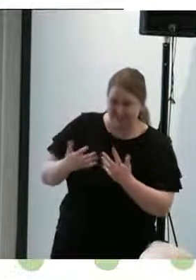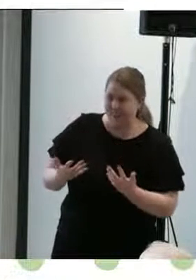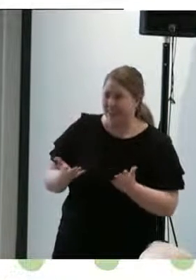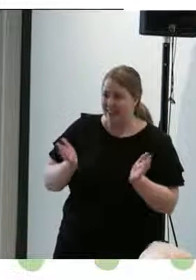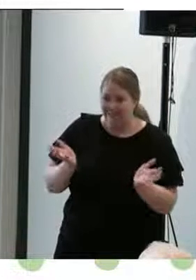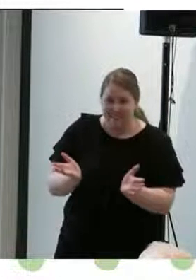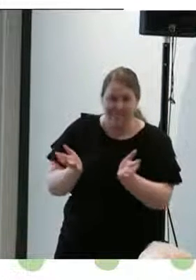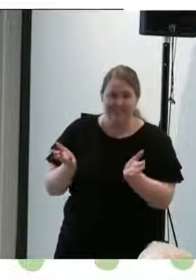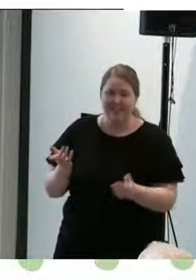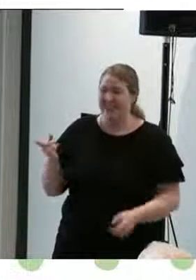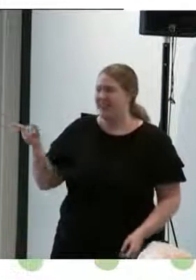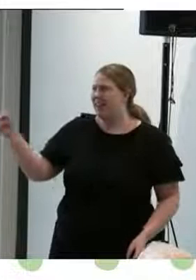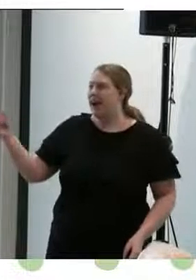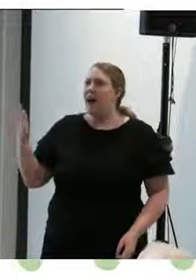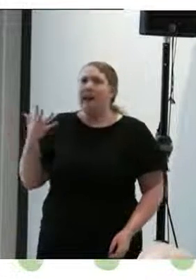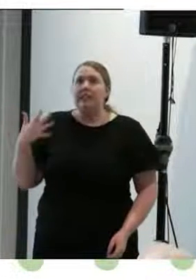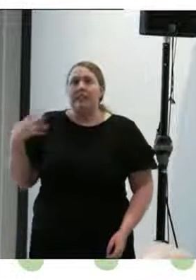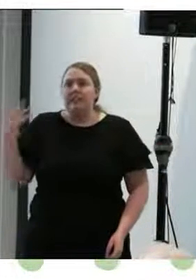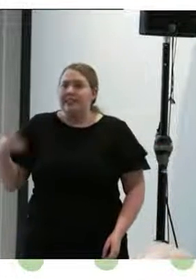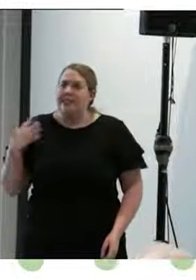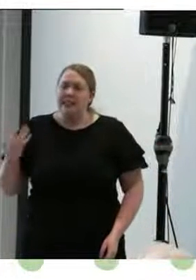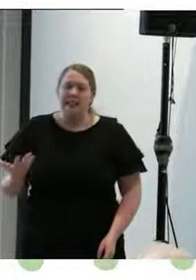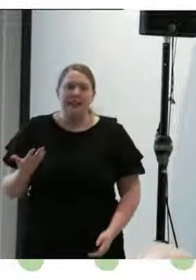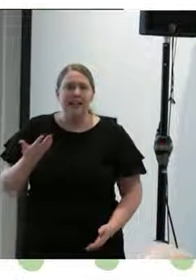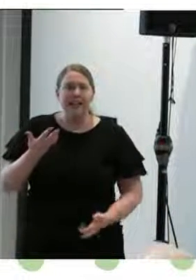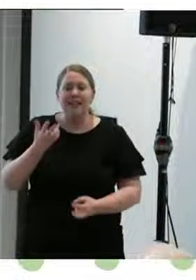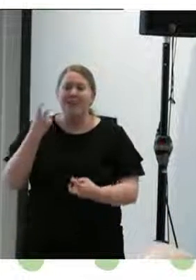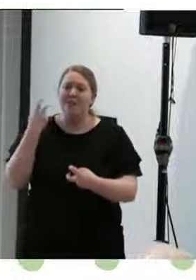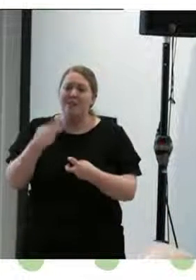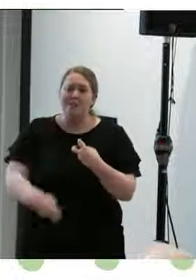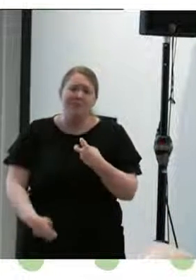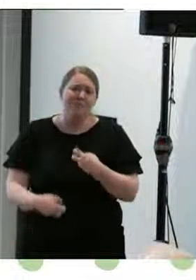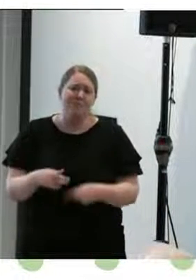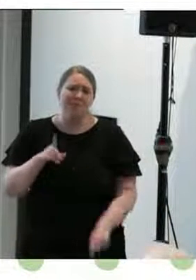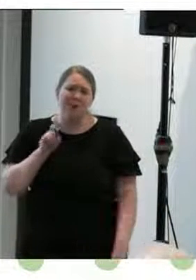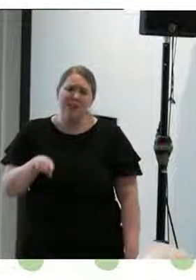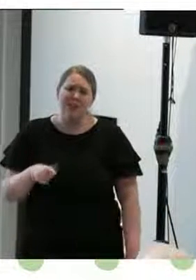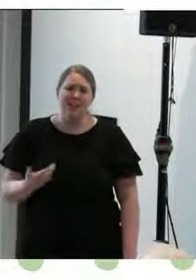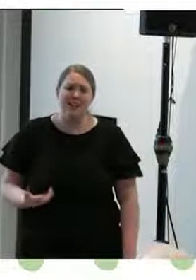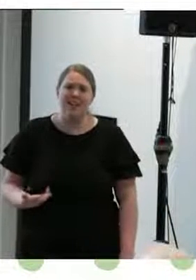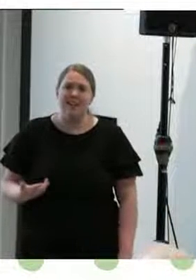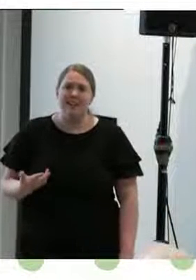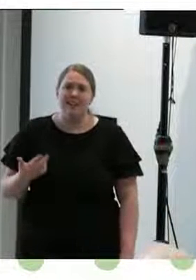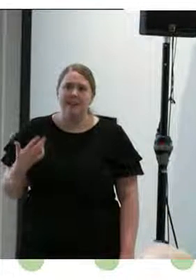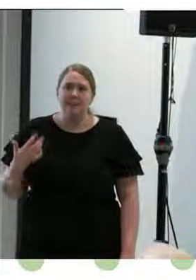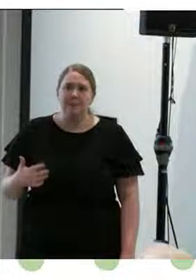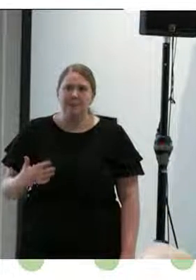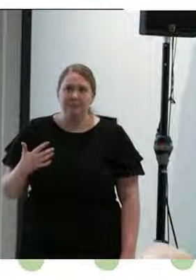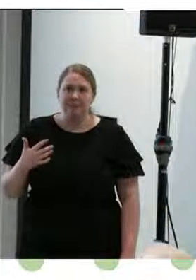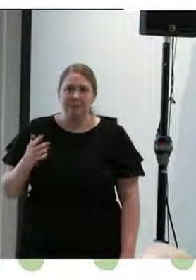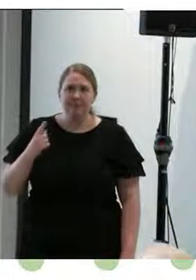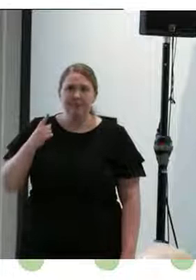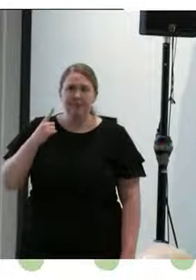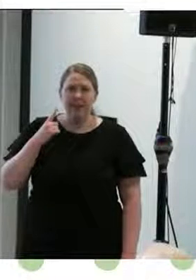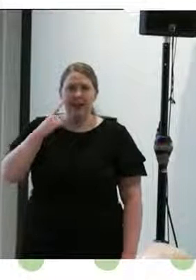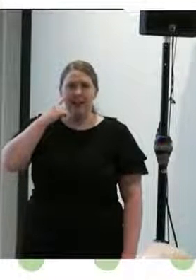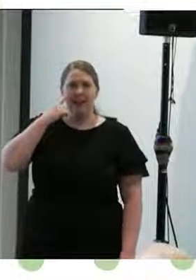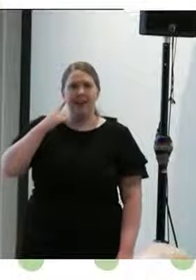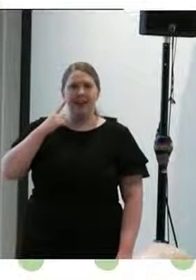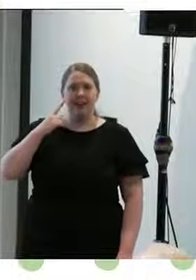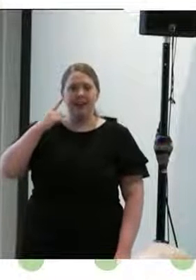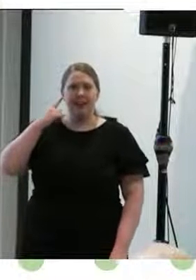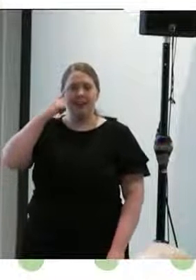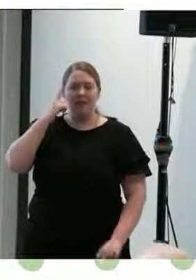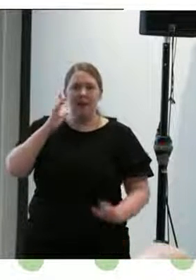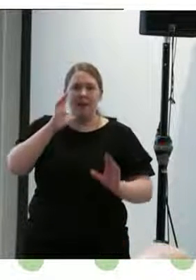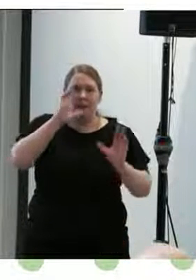No, just kidding. That's a really, really hard question, and I think I went out looking for spaces